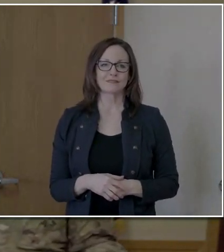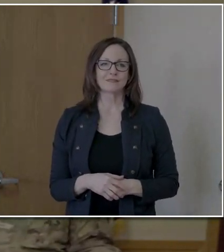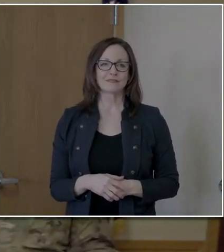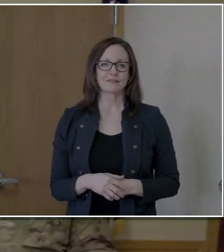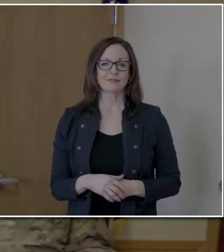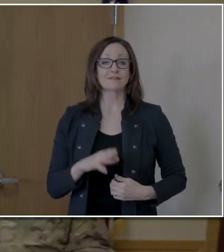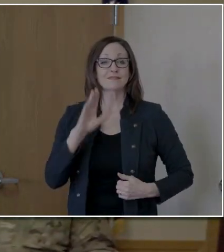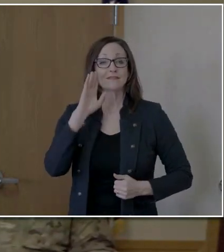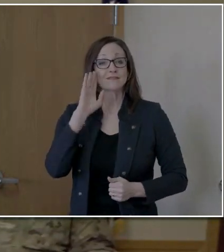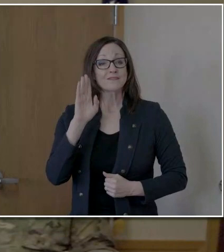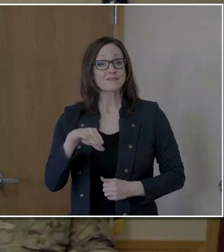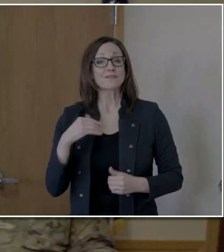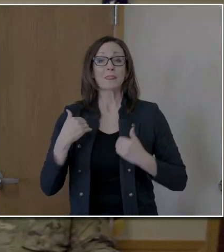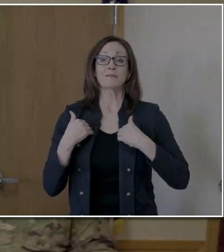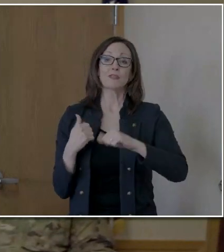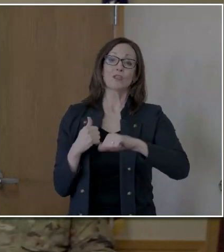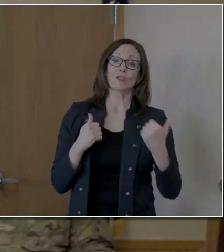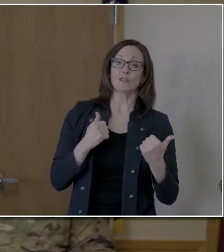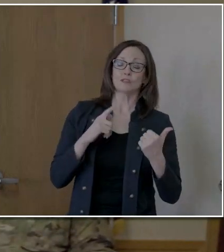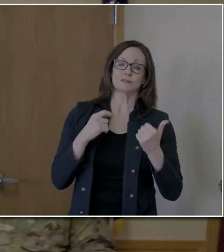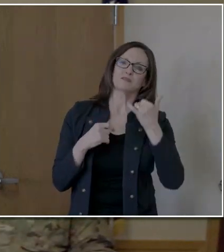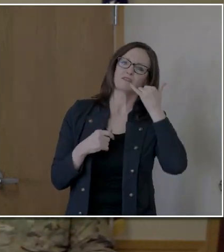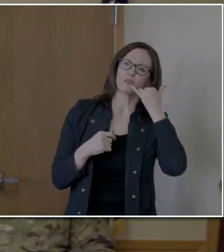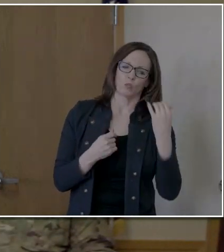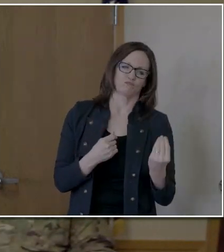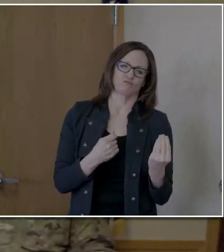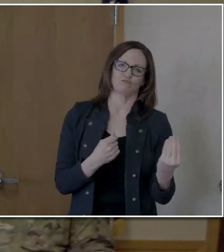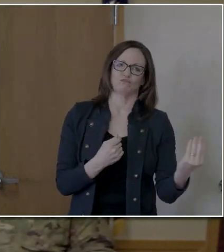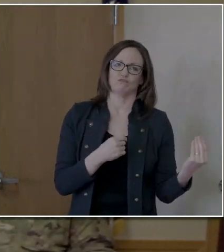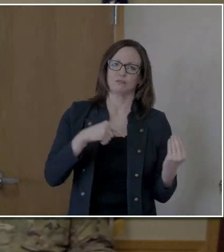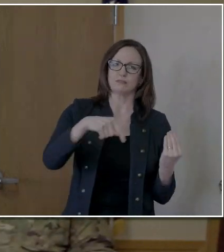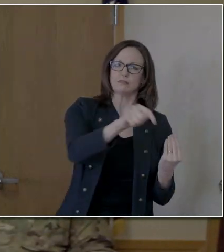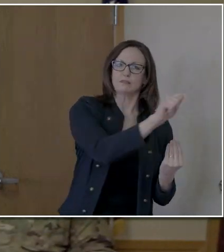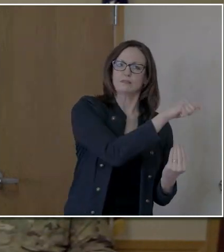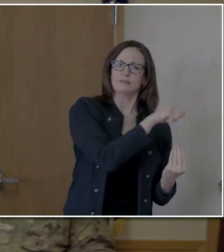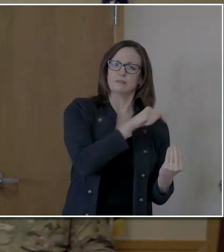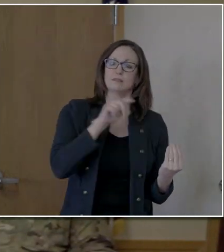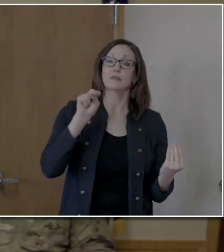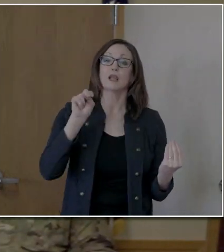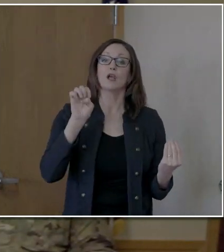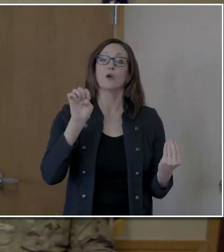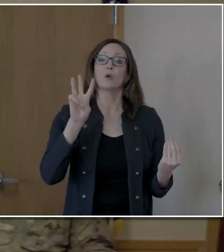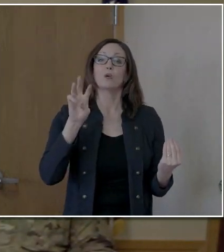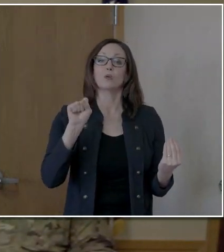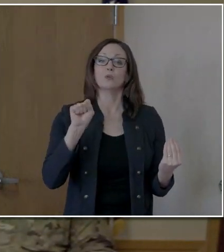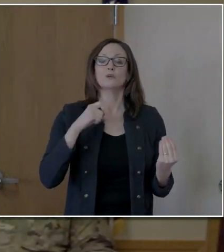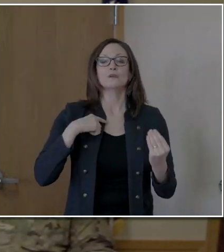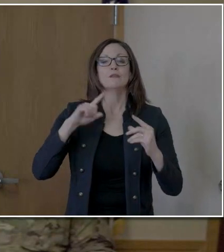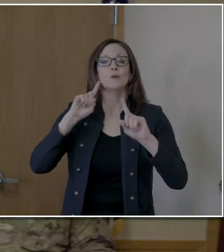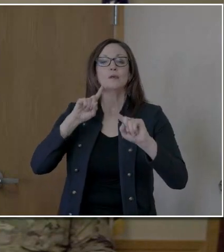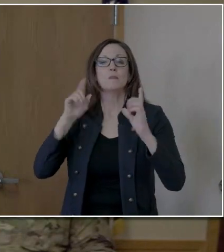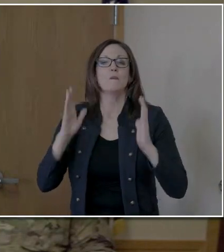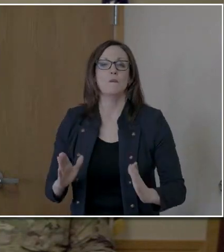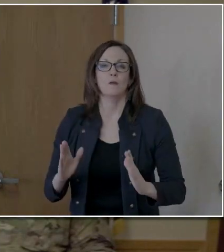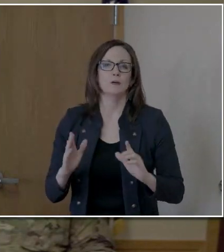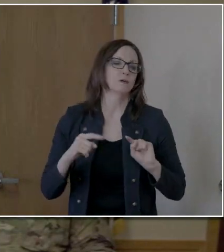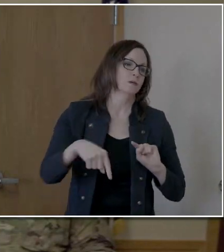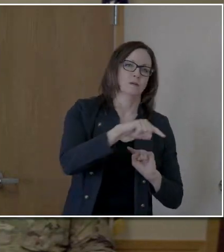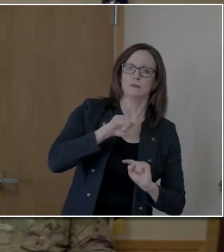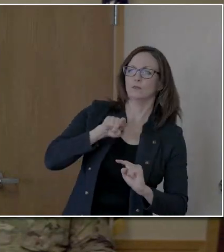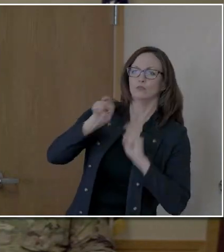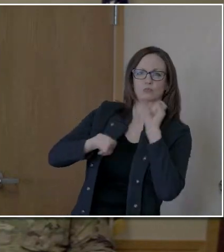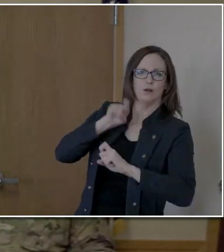of time, we will be taking one question per outlet. All lines are currently in listen-only mode. Once called on, reporters should